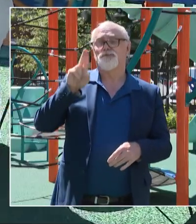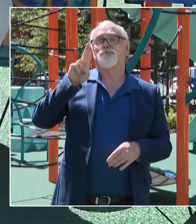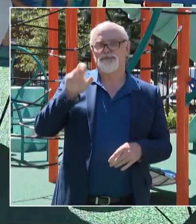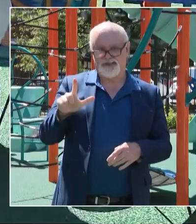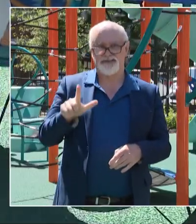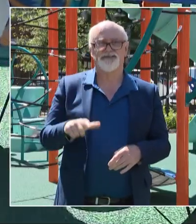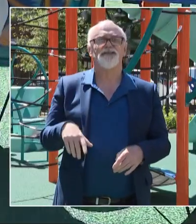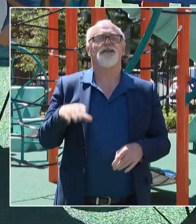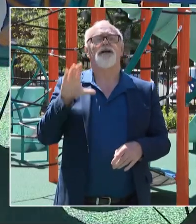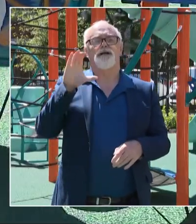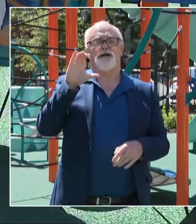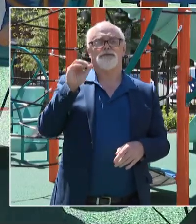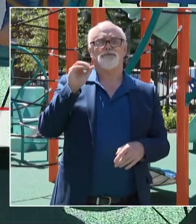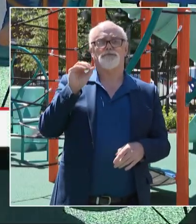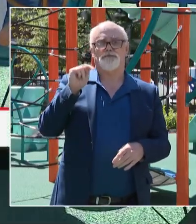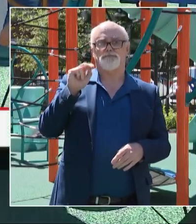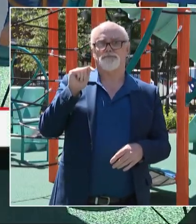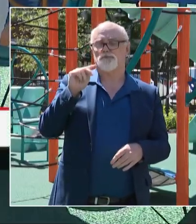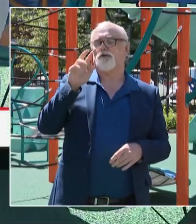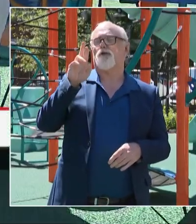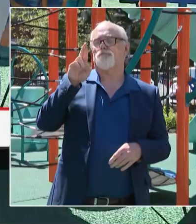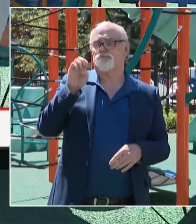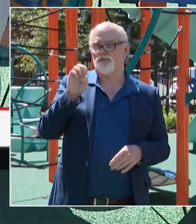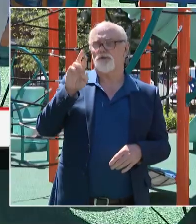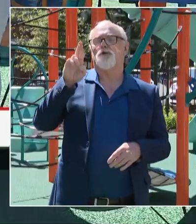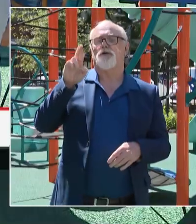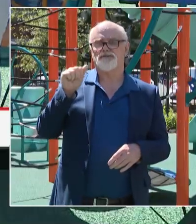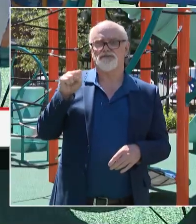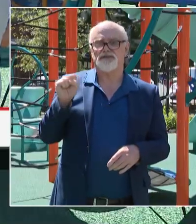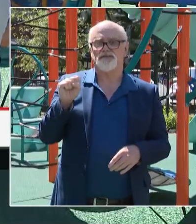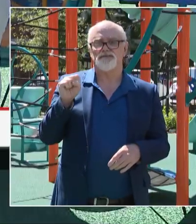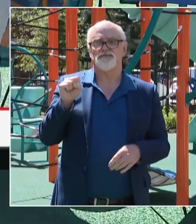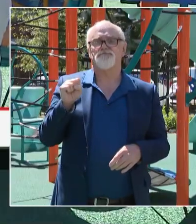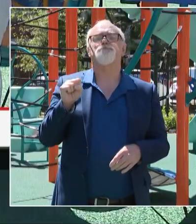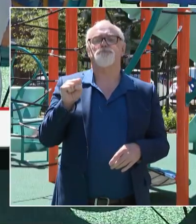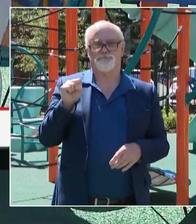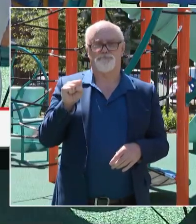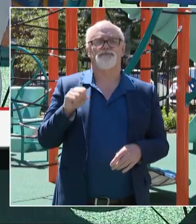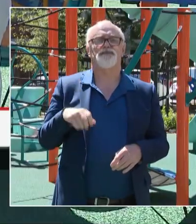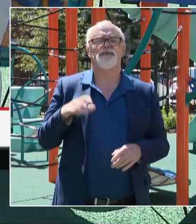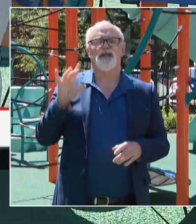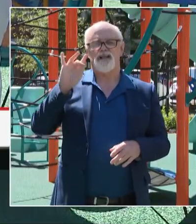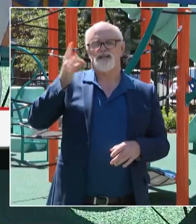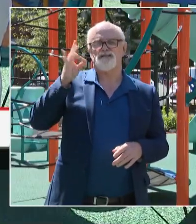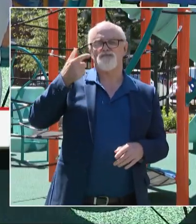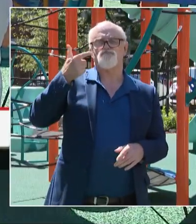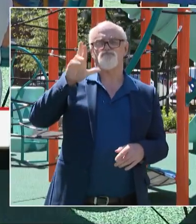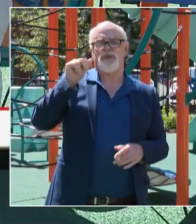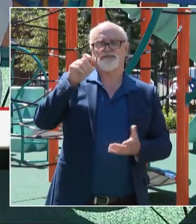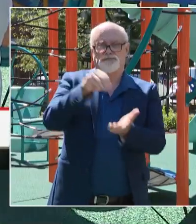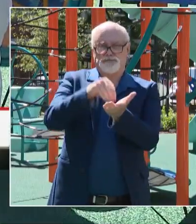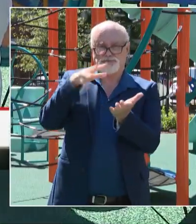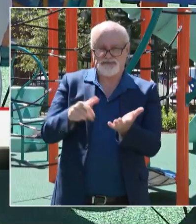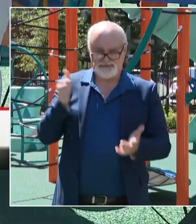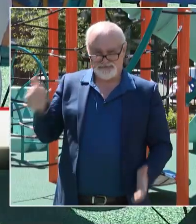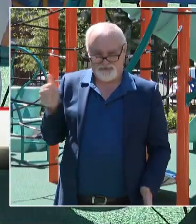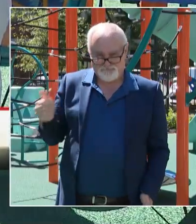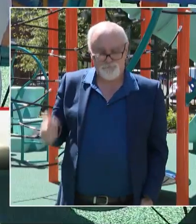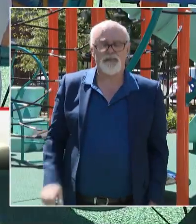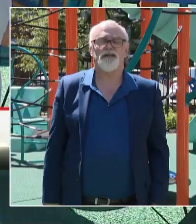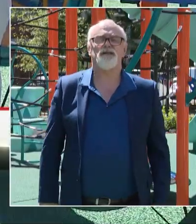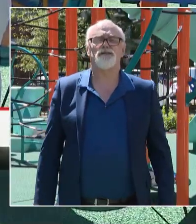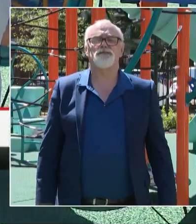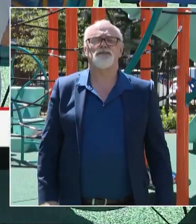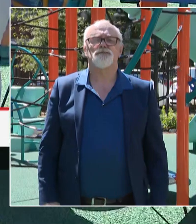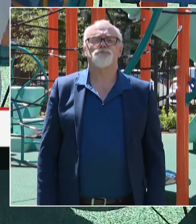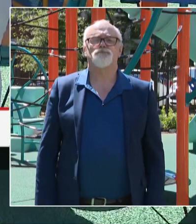en nuestro nuevo campus. Trabajamos con empeño todos los días para aprender tanto como podamos en español y en